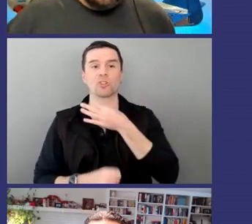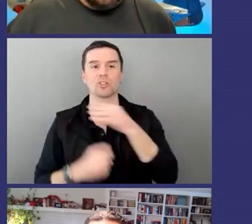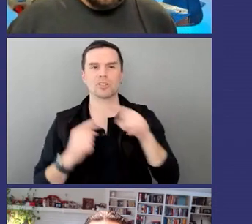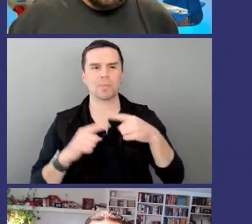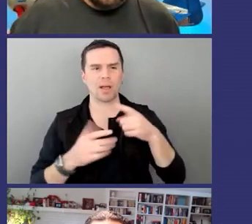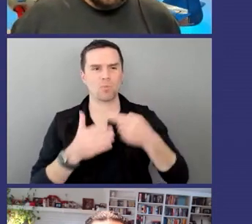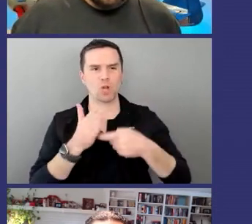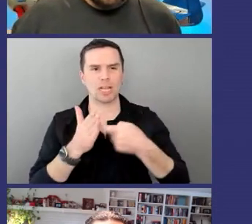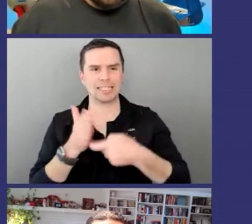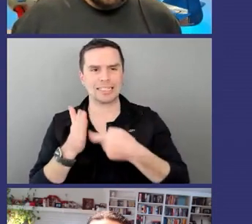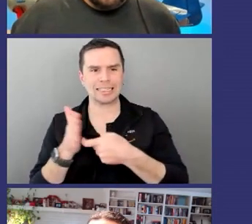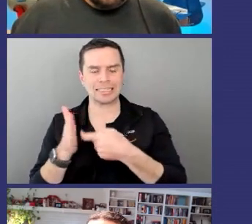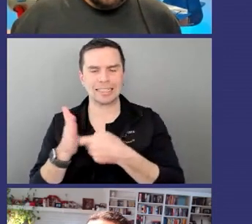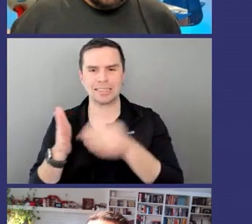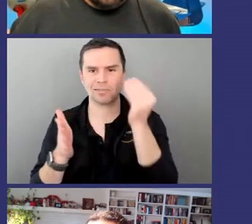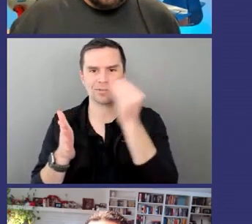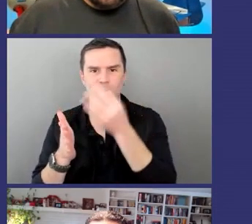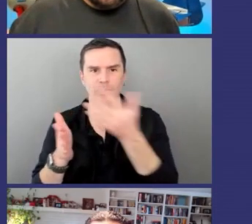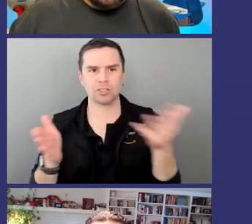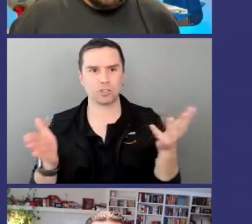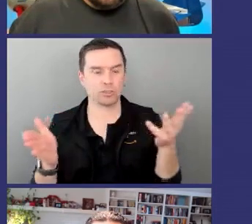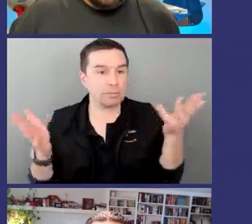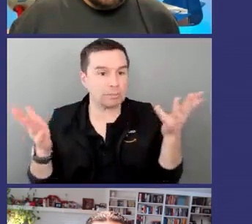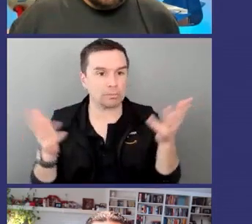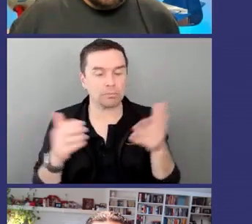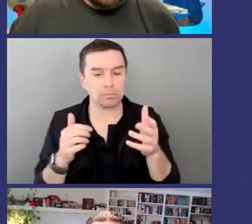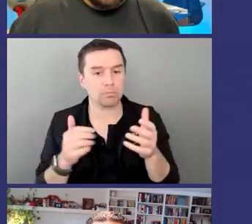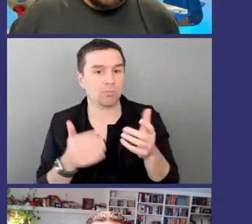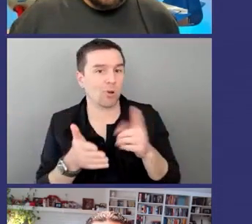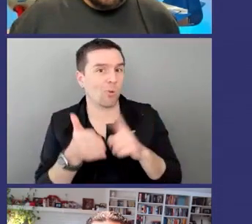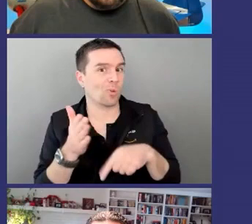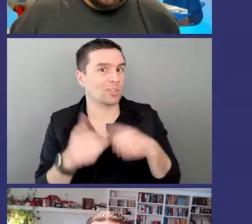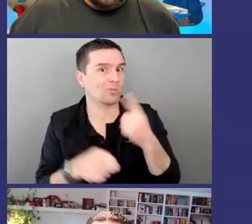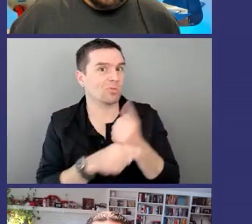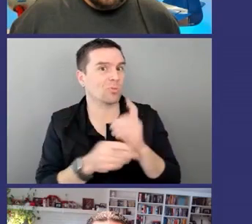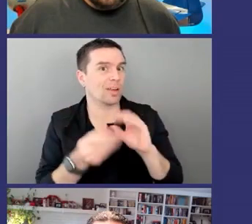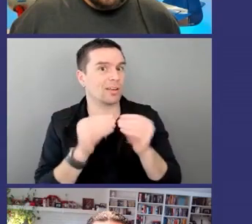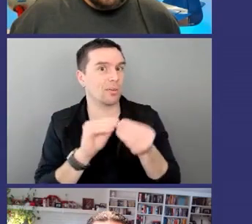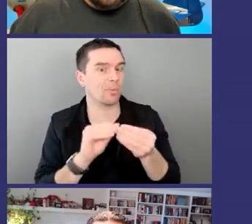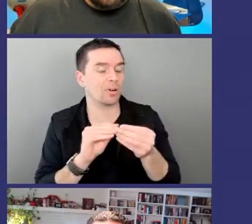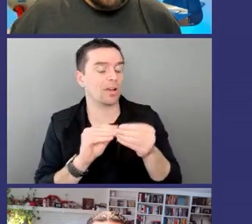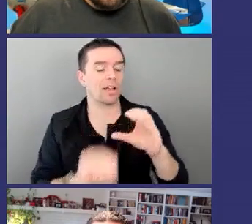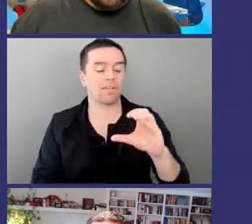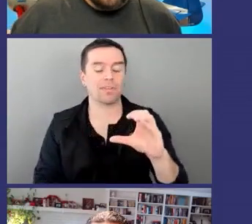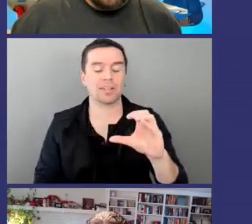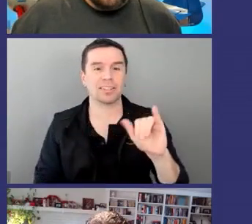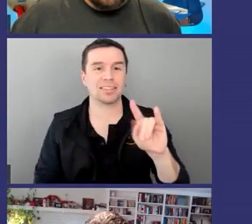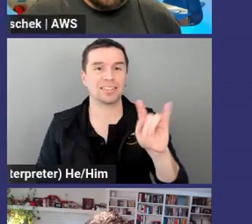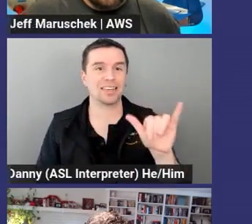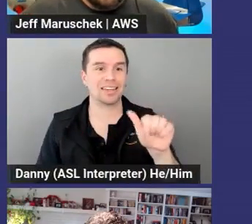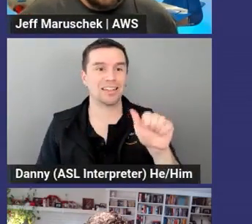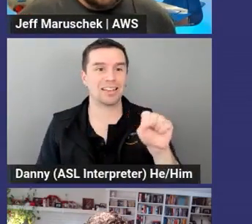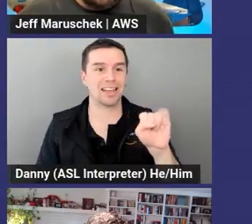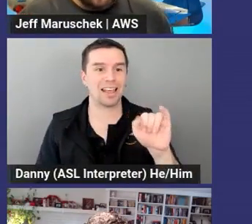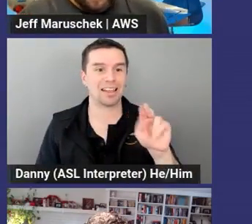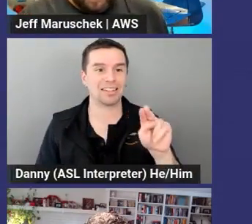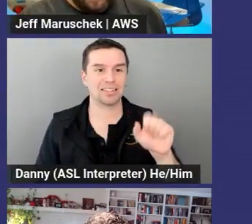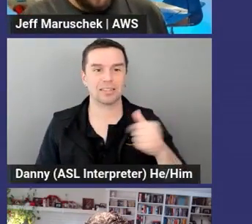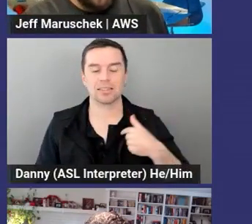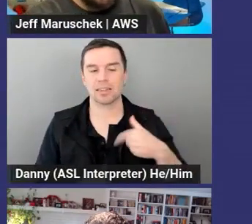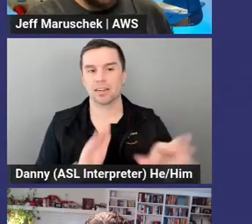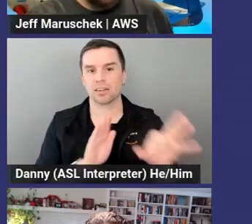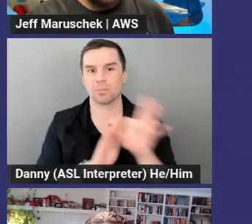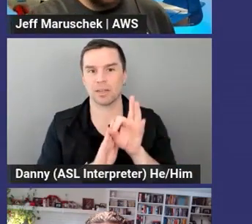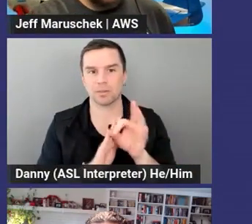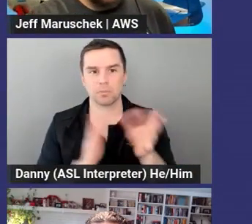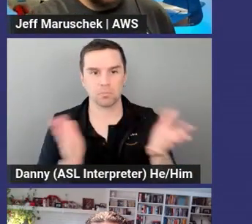pricing info look like, and is it and what should be the right number of city ASINs, etc., to choose from, so I want to take you to